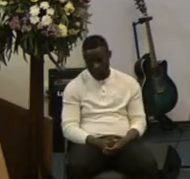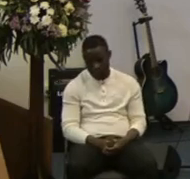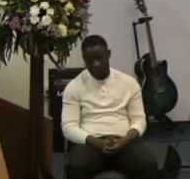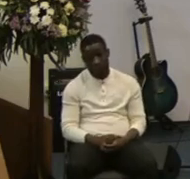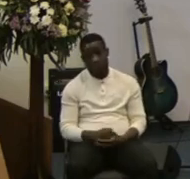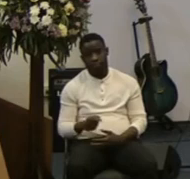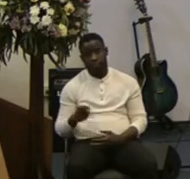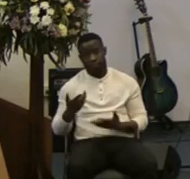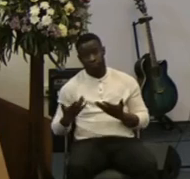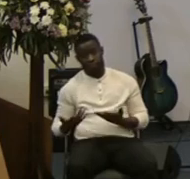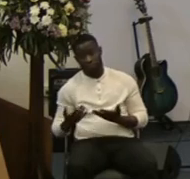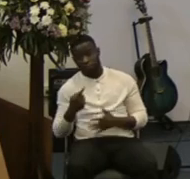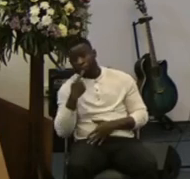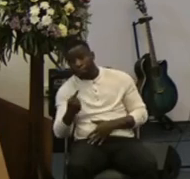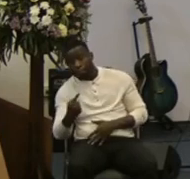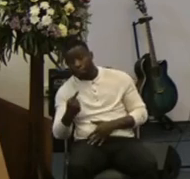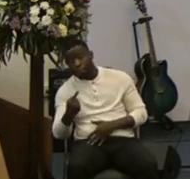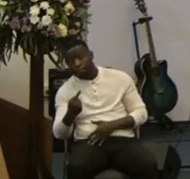neither can she now say,